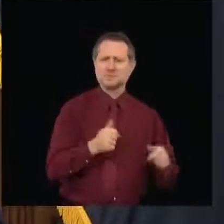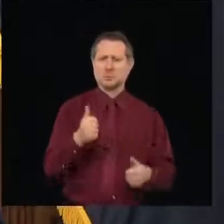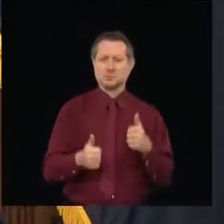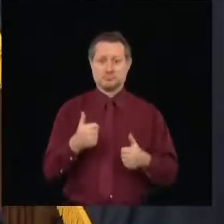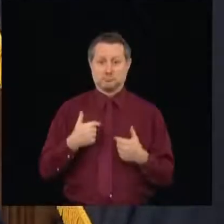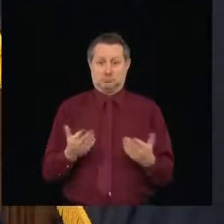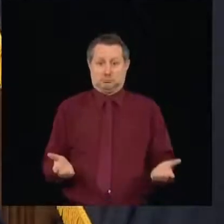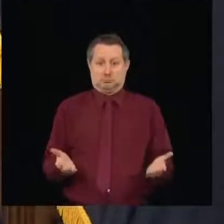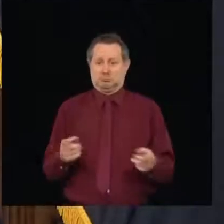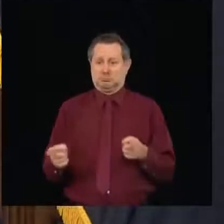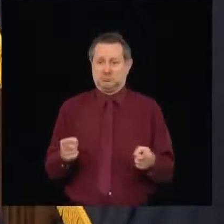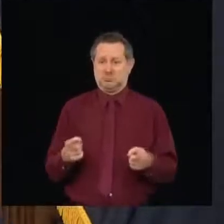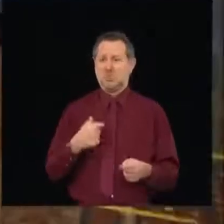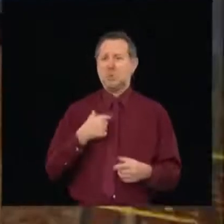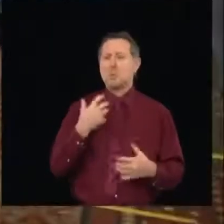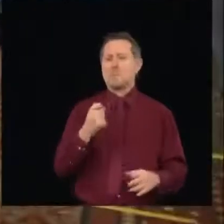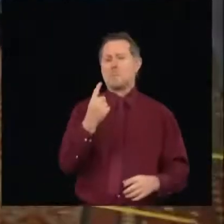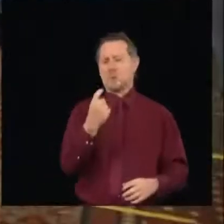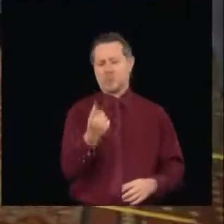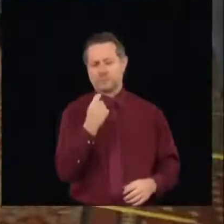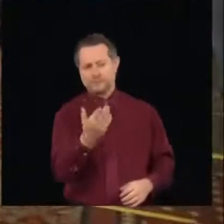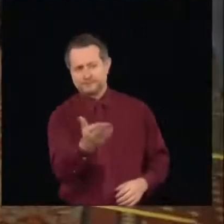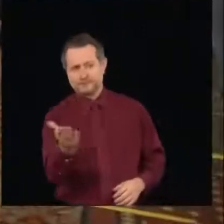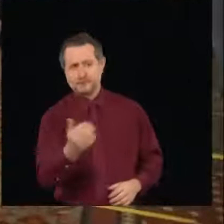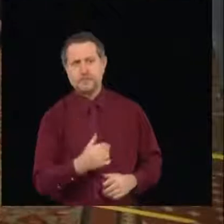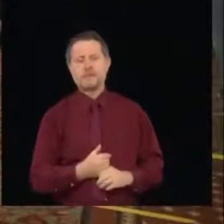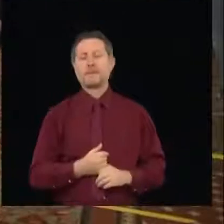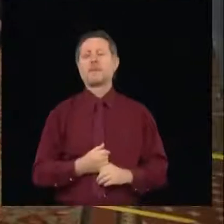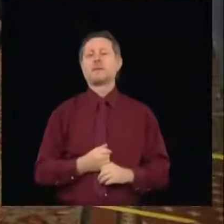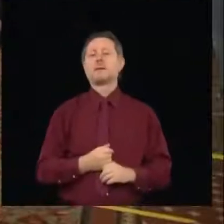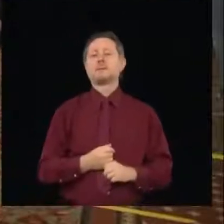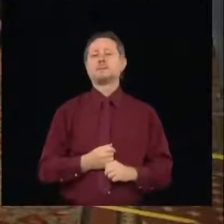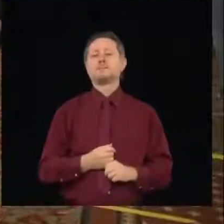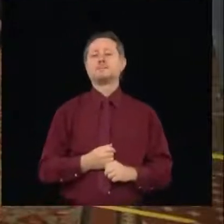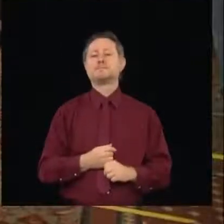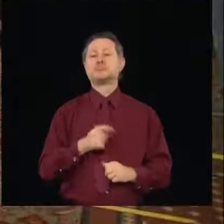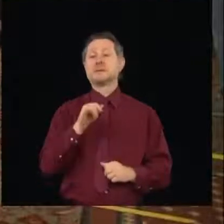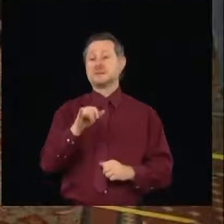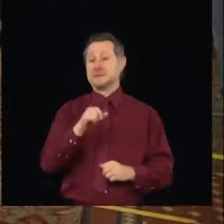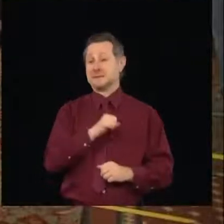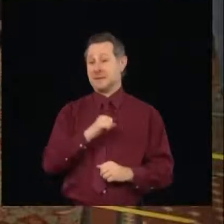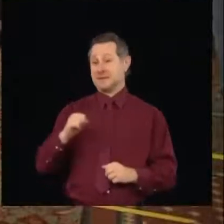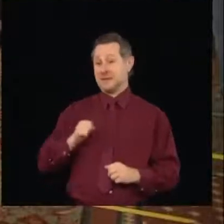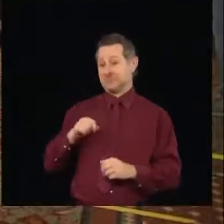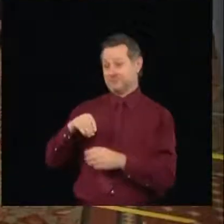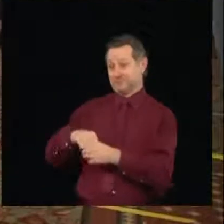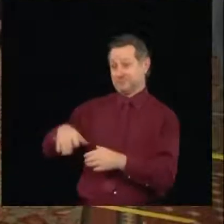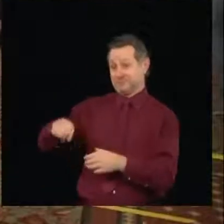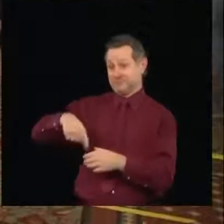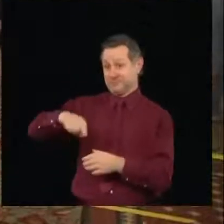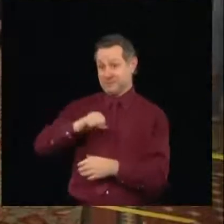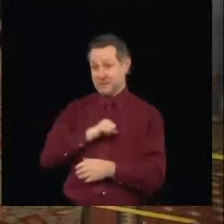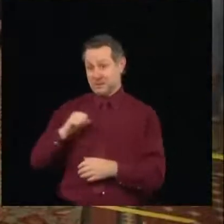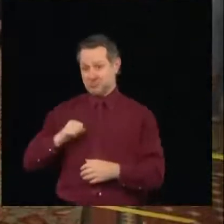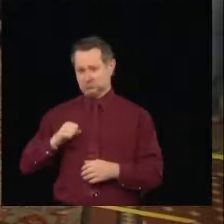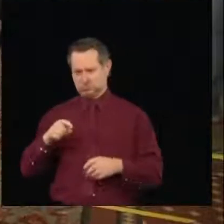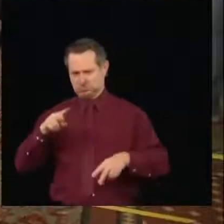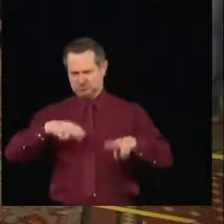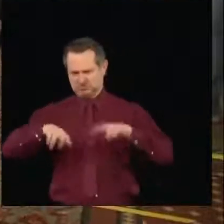two. Let's take one more. Did you have a question, Dan? Yeah, Governor. On the Senate, you know, the Senate's obviously going to be looking at that bill. Have you